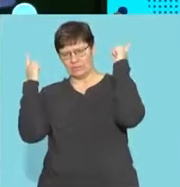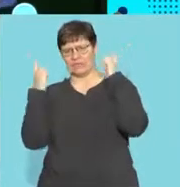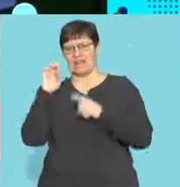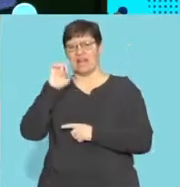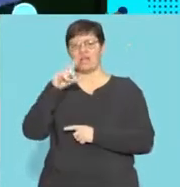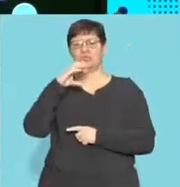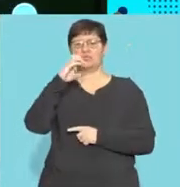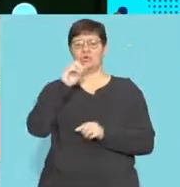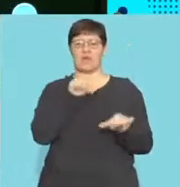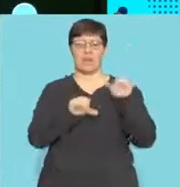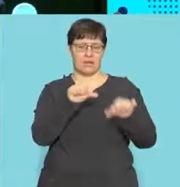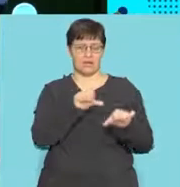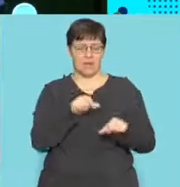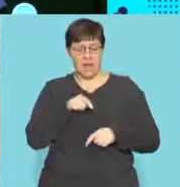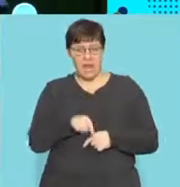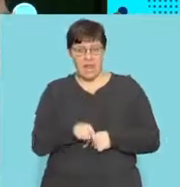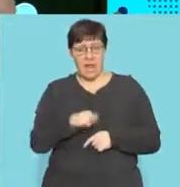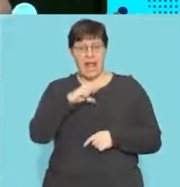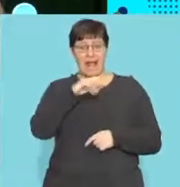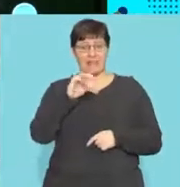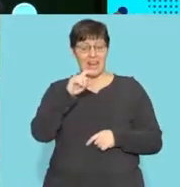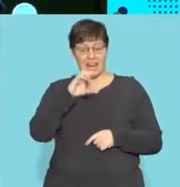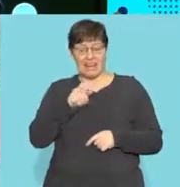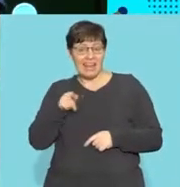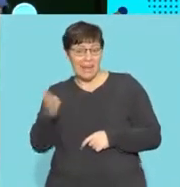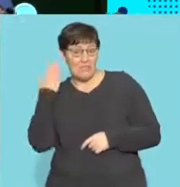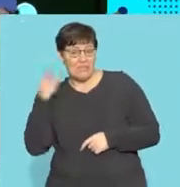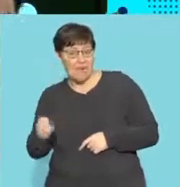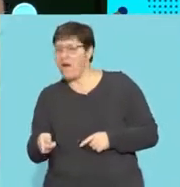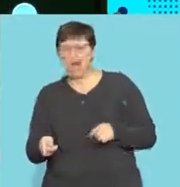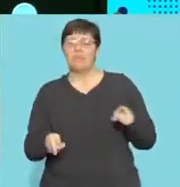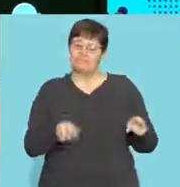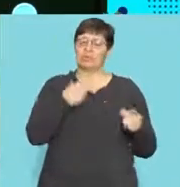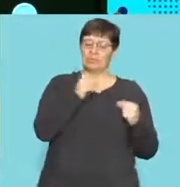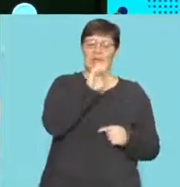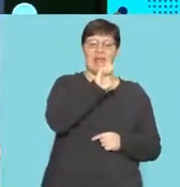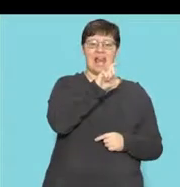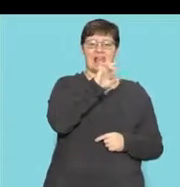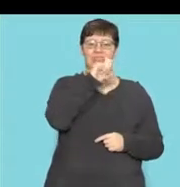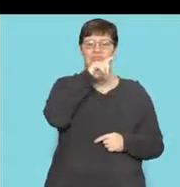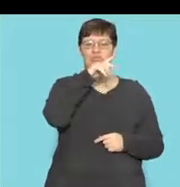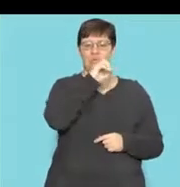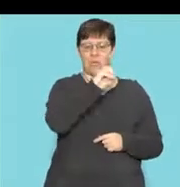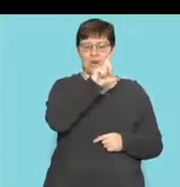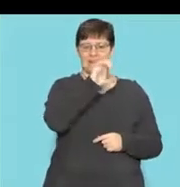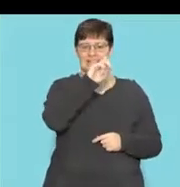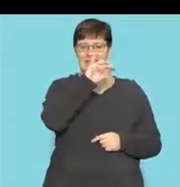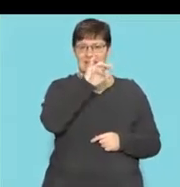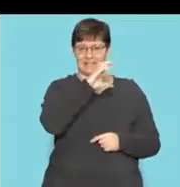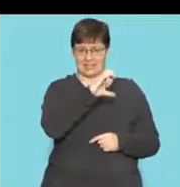the galvanic cell, today's the chance for the electrolytic cell. So let's go and see what it's all about.